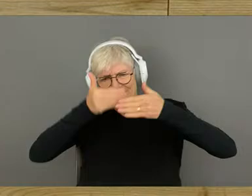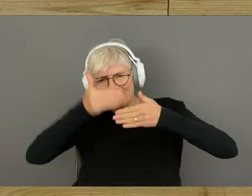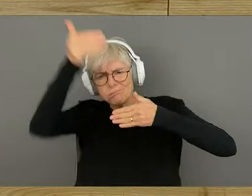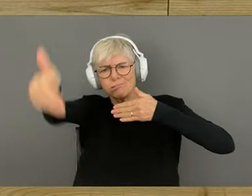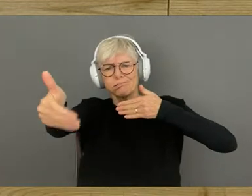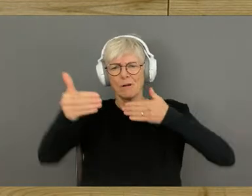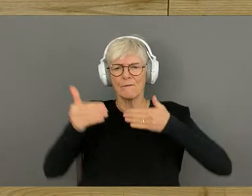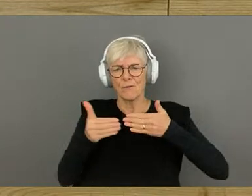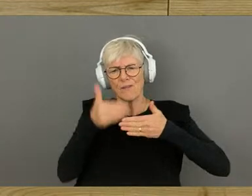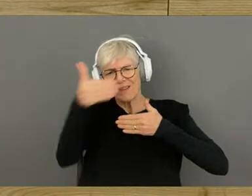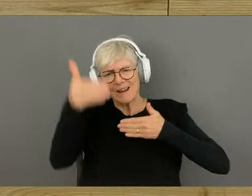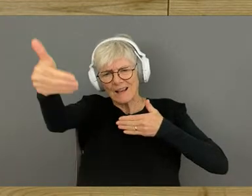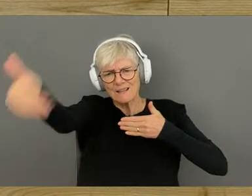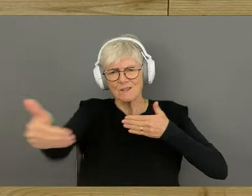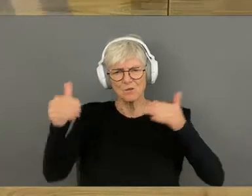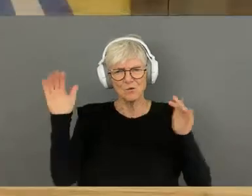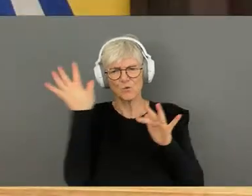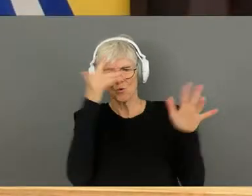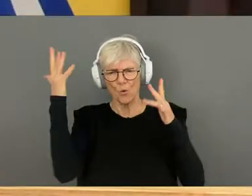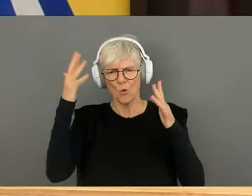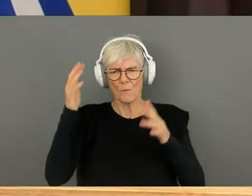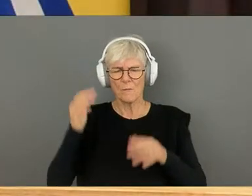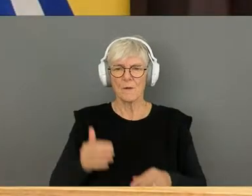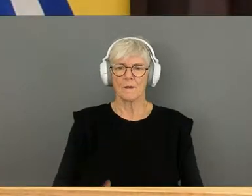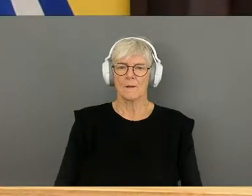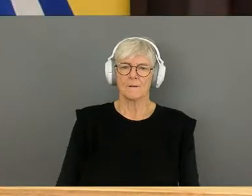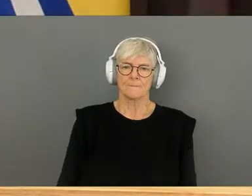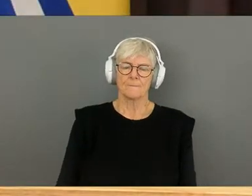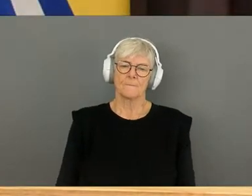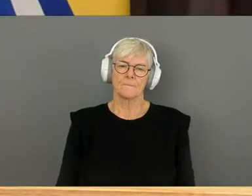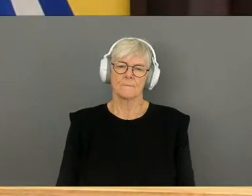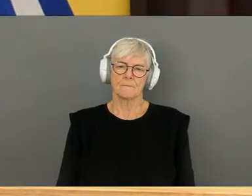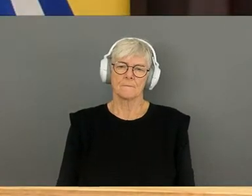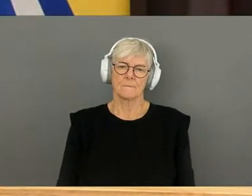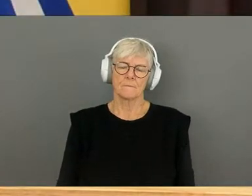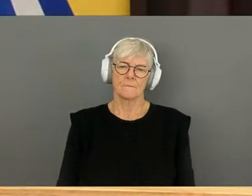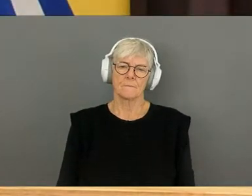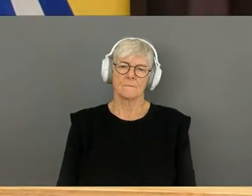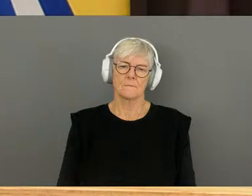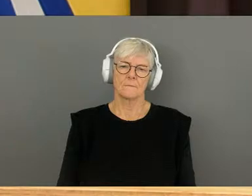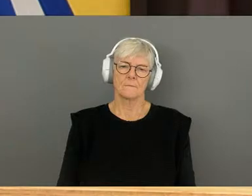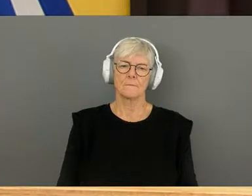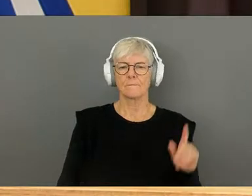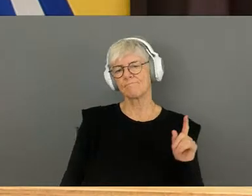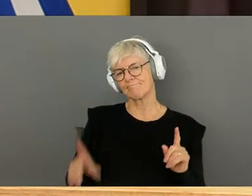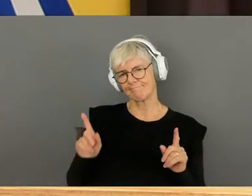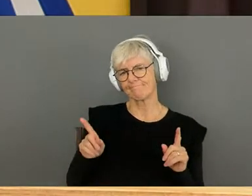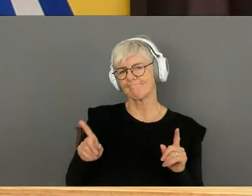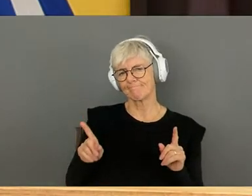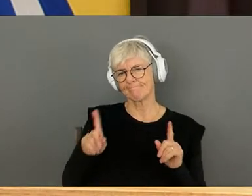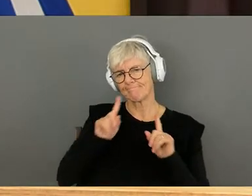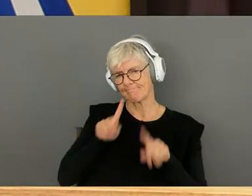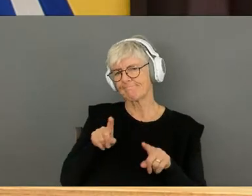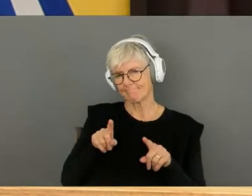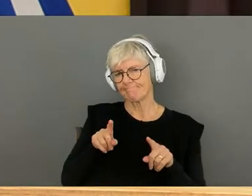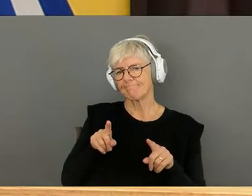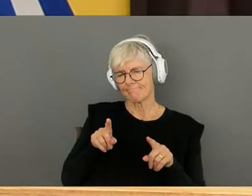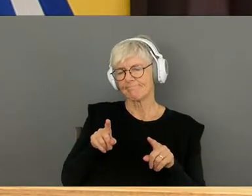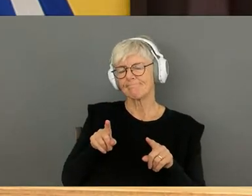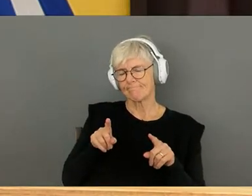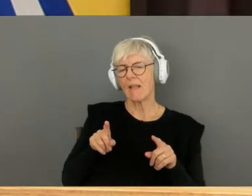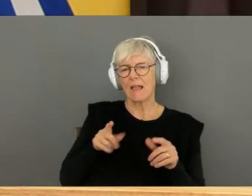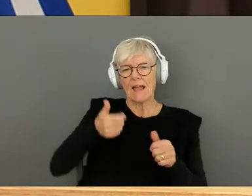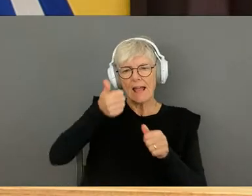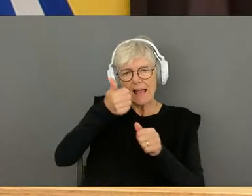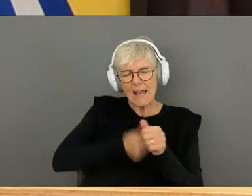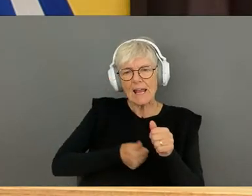So with regards to storms, I would say we actually look at every storm and we